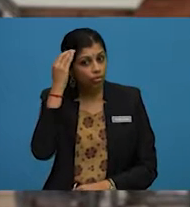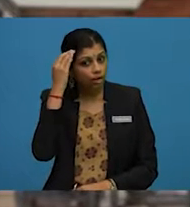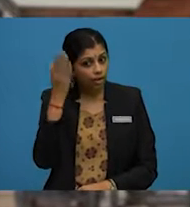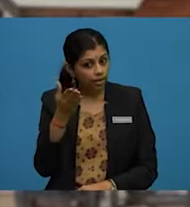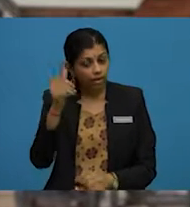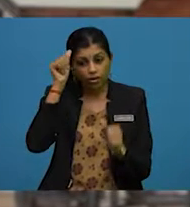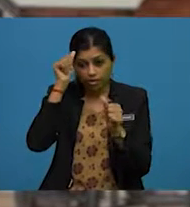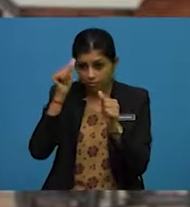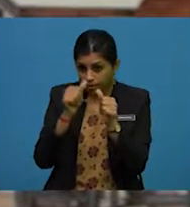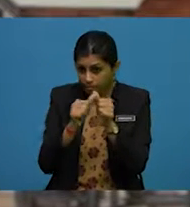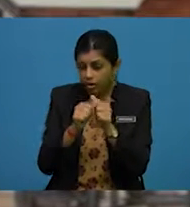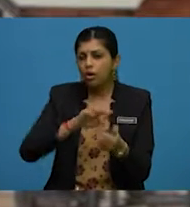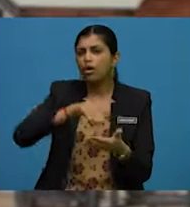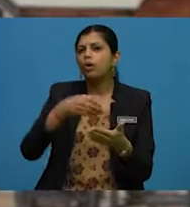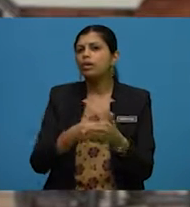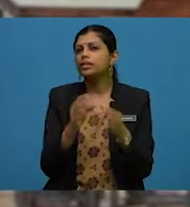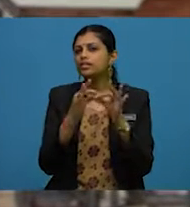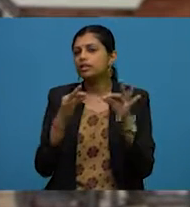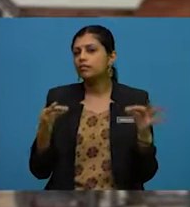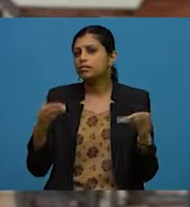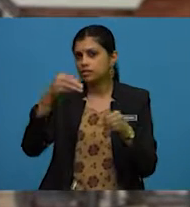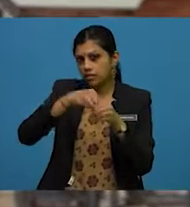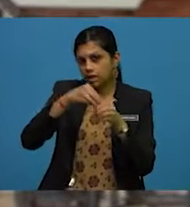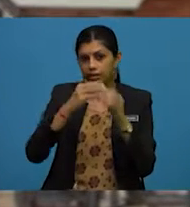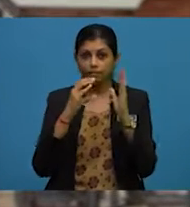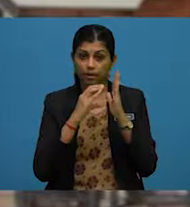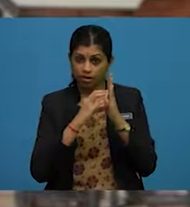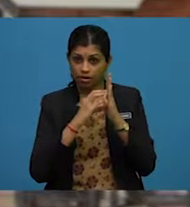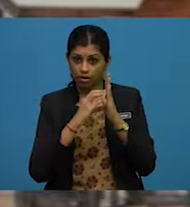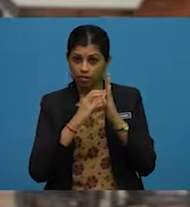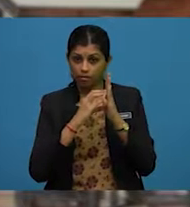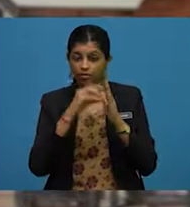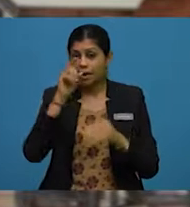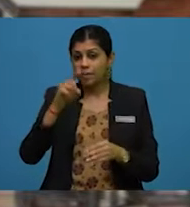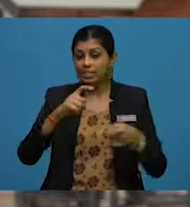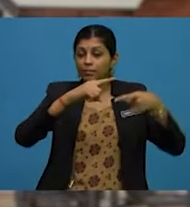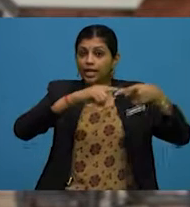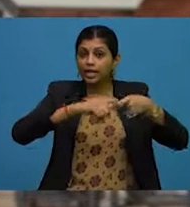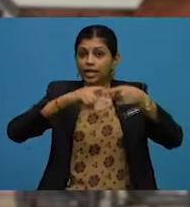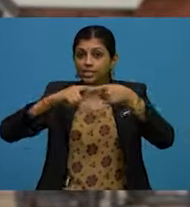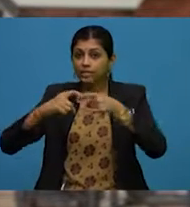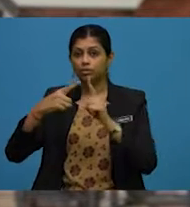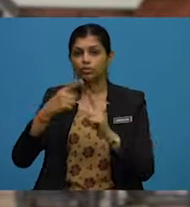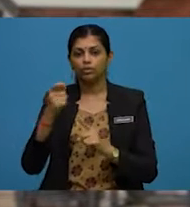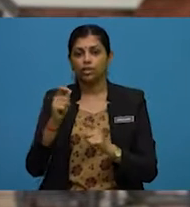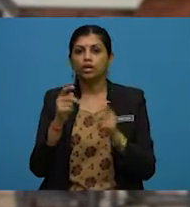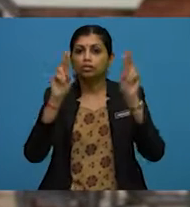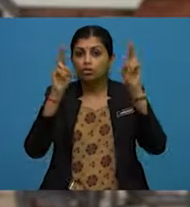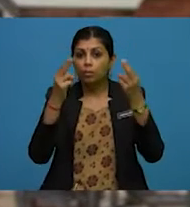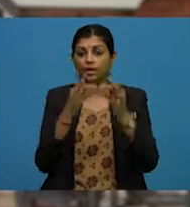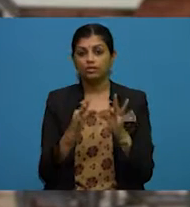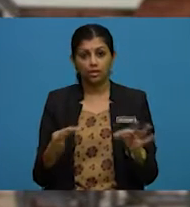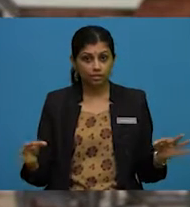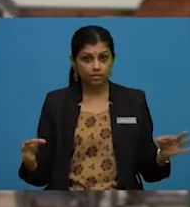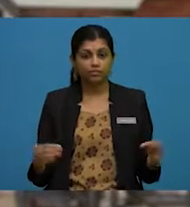Remember that all the sentences in a paragraph must be connected to the topic sentence. If